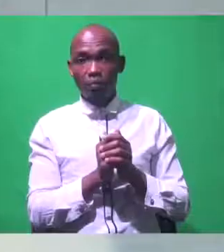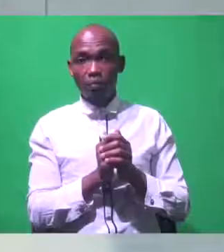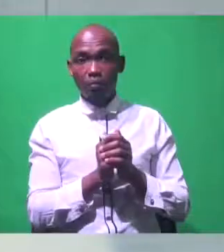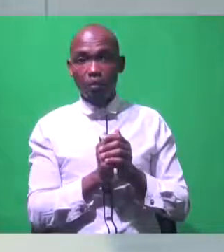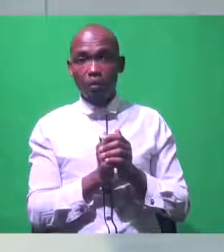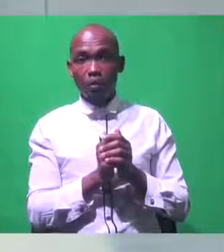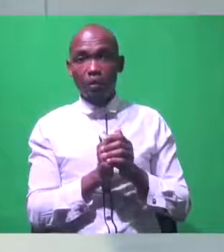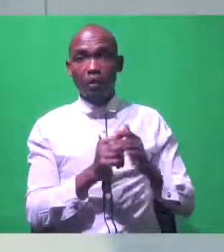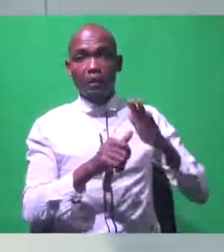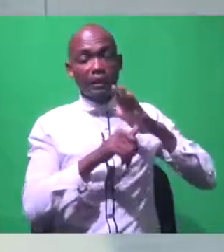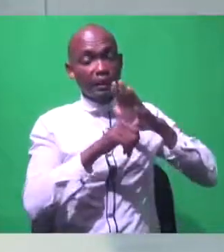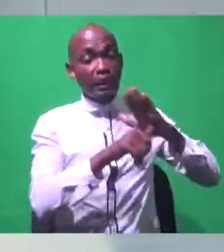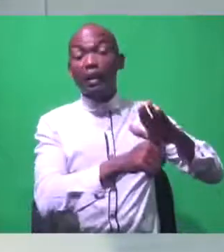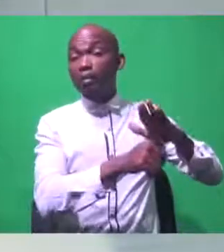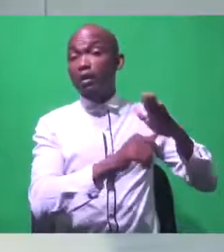discriminative